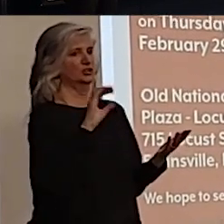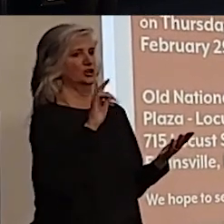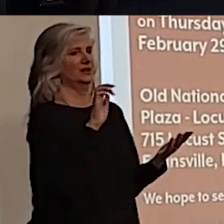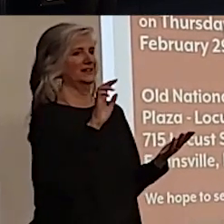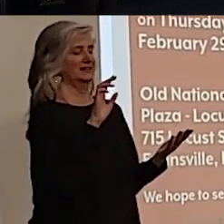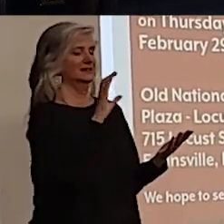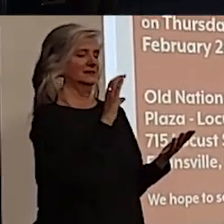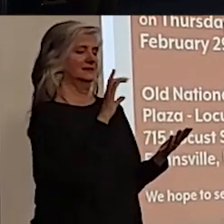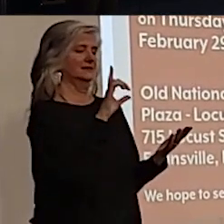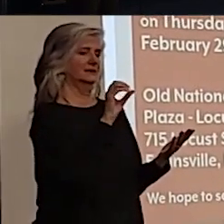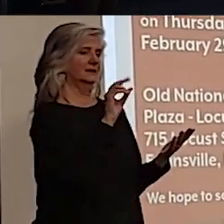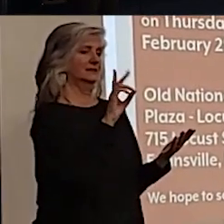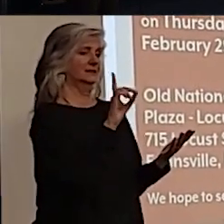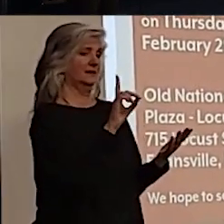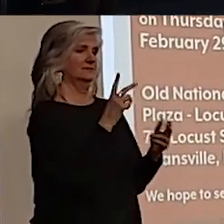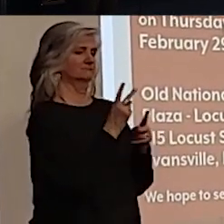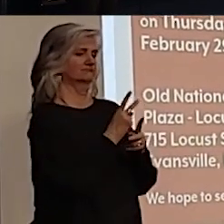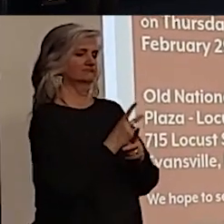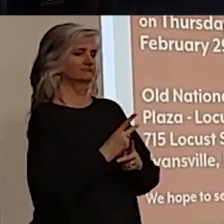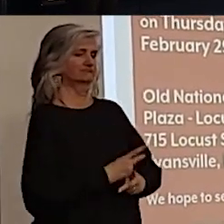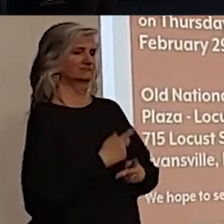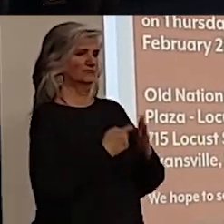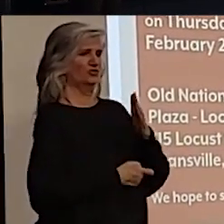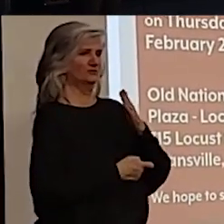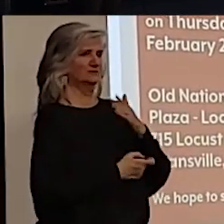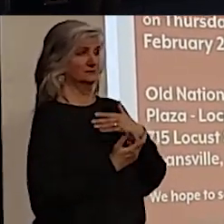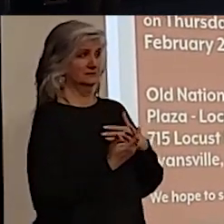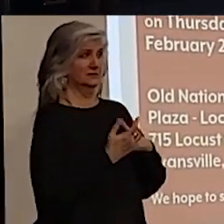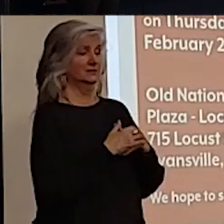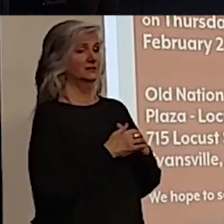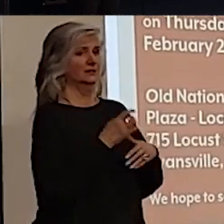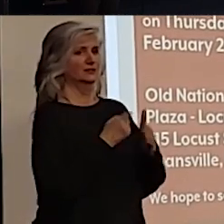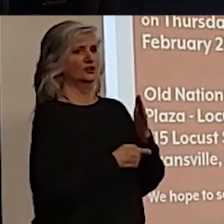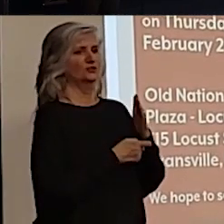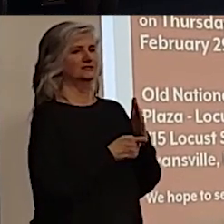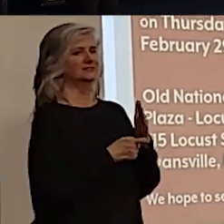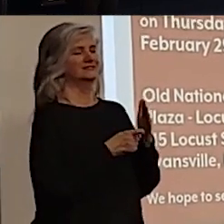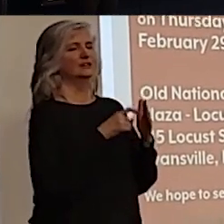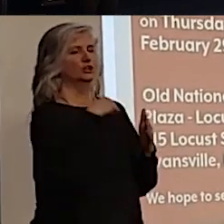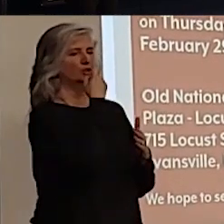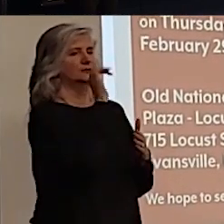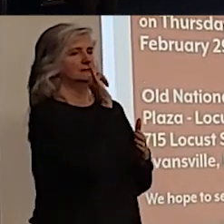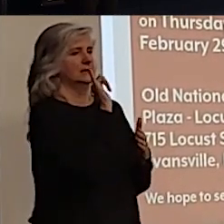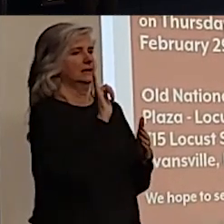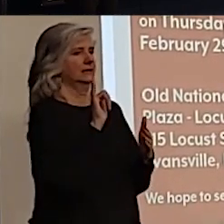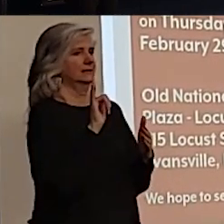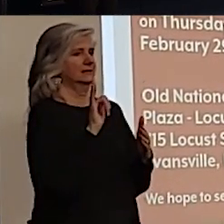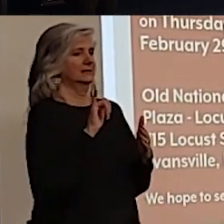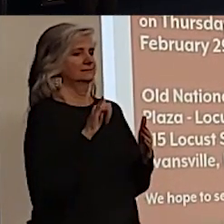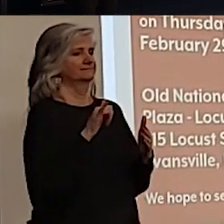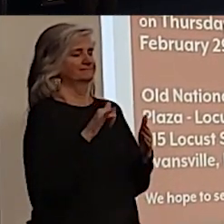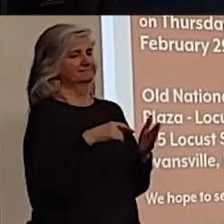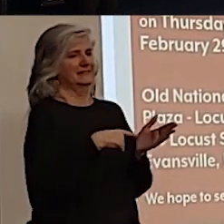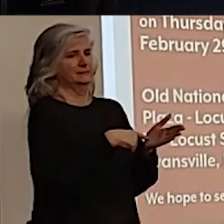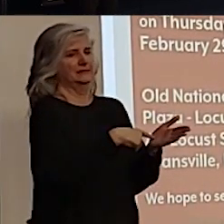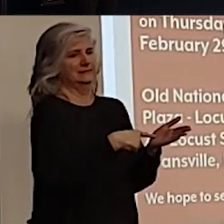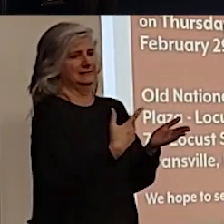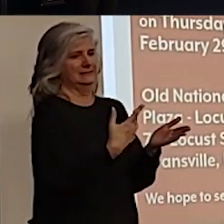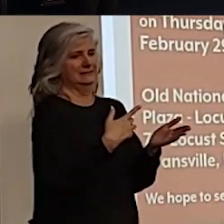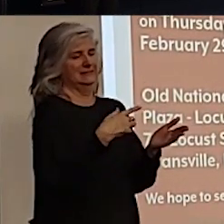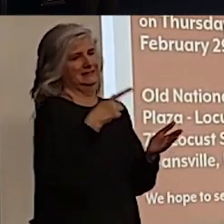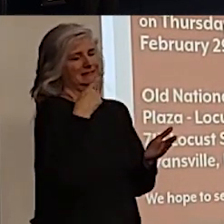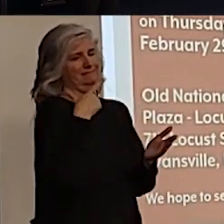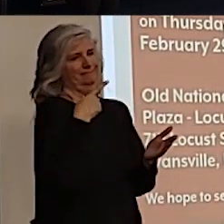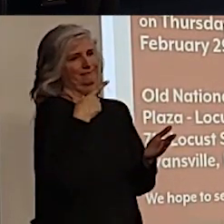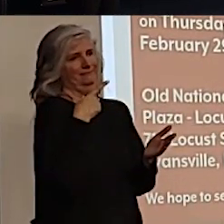computing costs. Typically, these are costs that are treated as expenses, as in they just pass through the cost to customers.